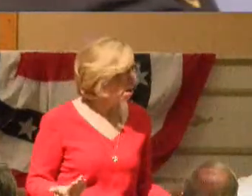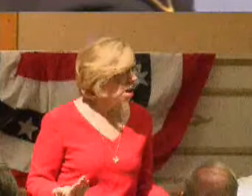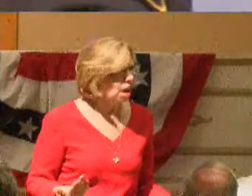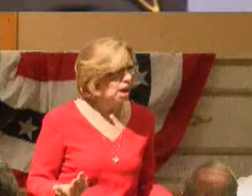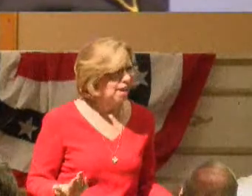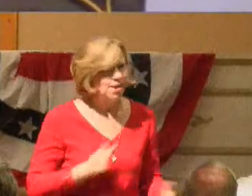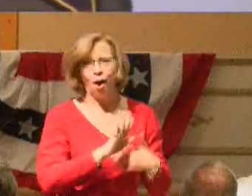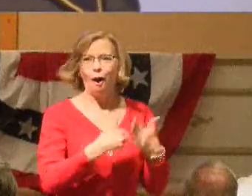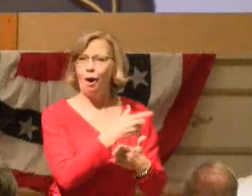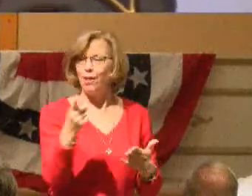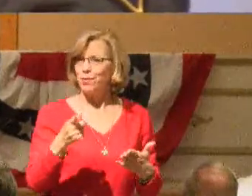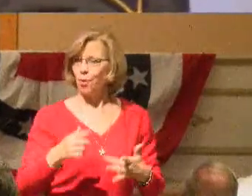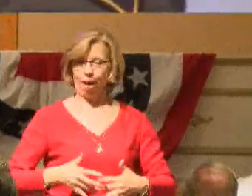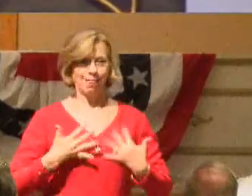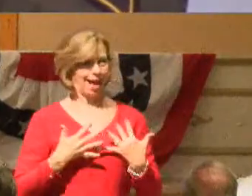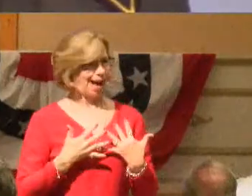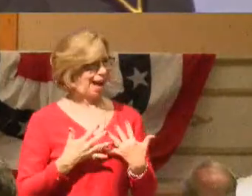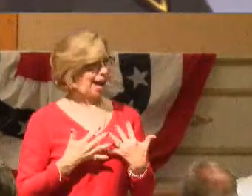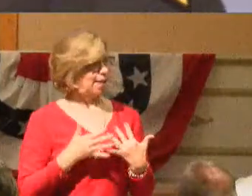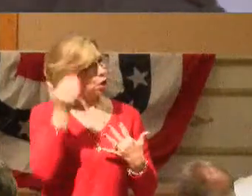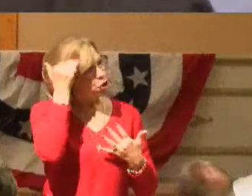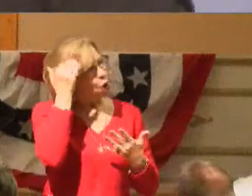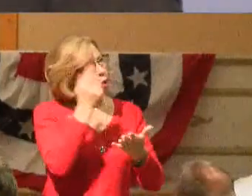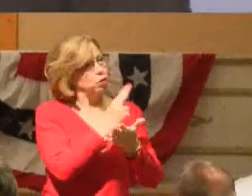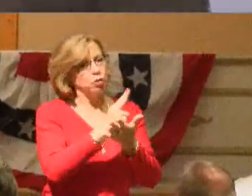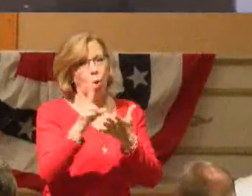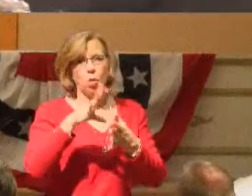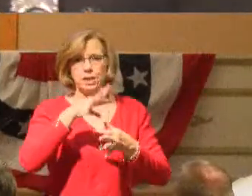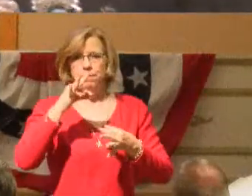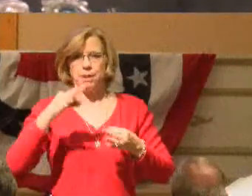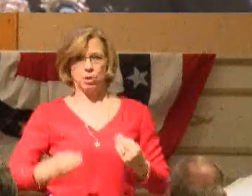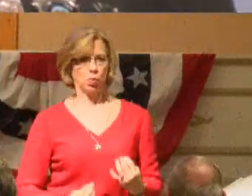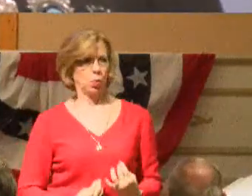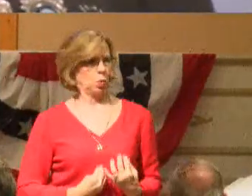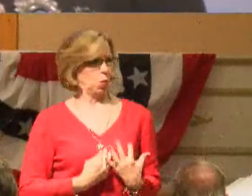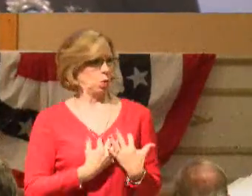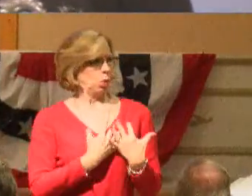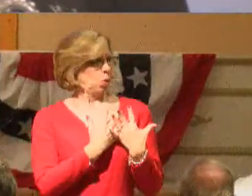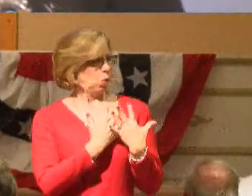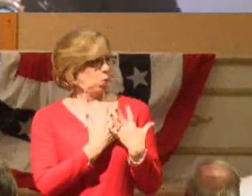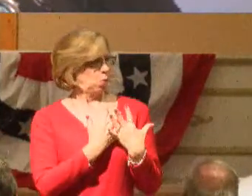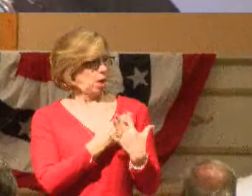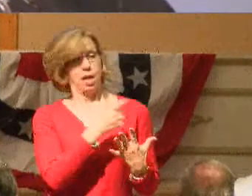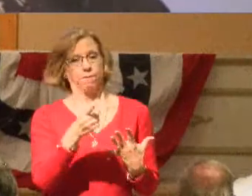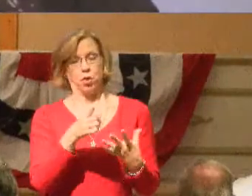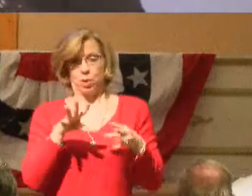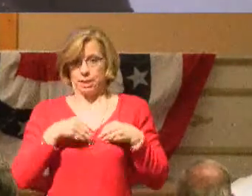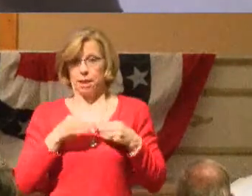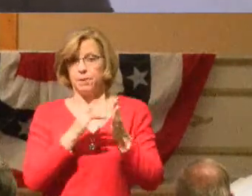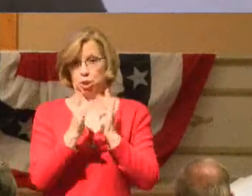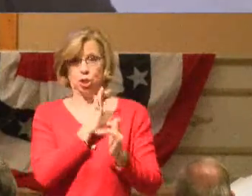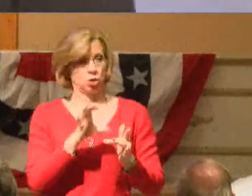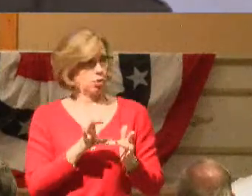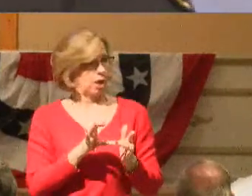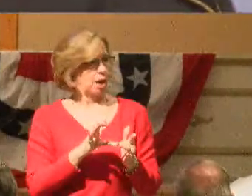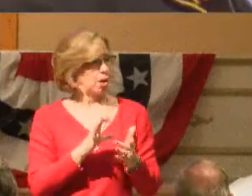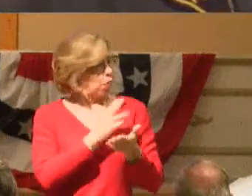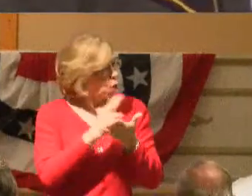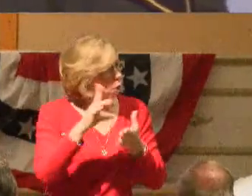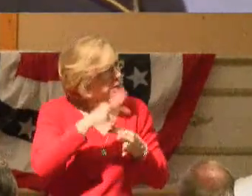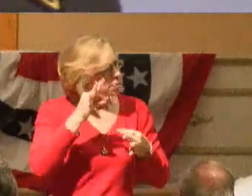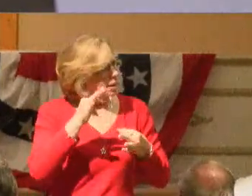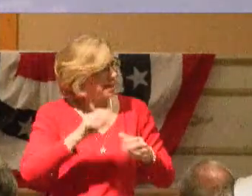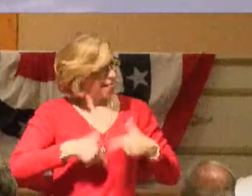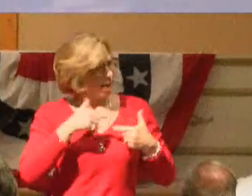All of you that are alive today knows that the Holy Spirit dwells within you, right? If you're one of God's children. Holy Spirit dwells within you. So